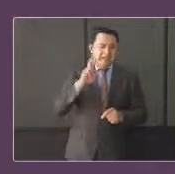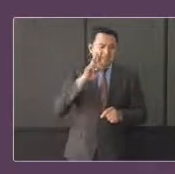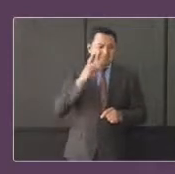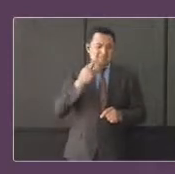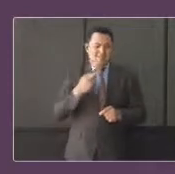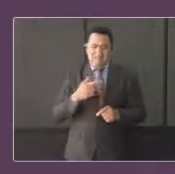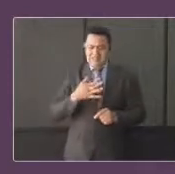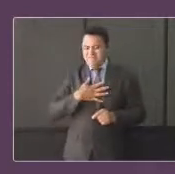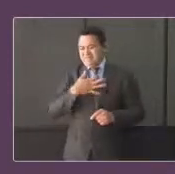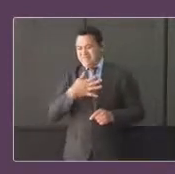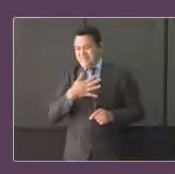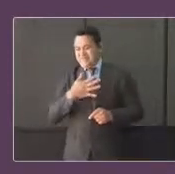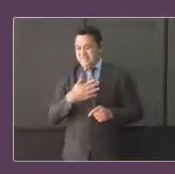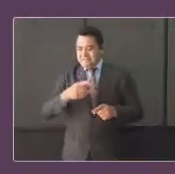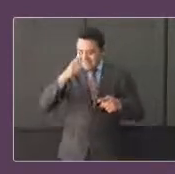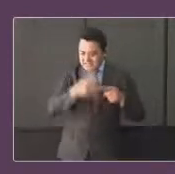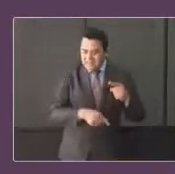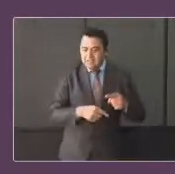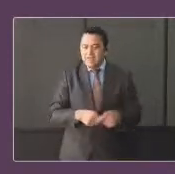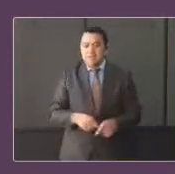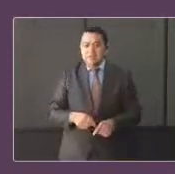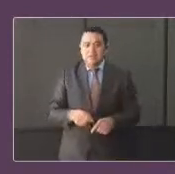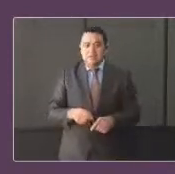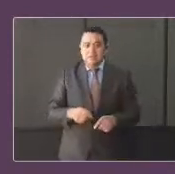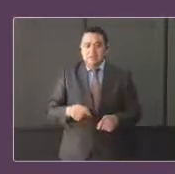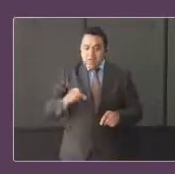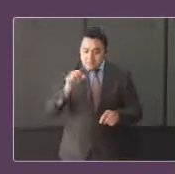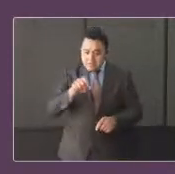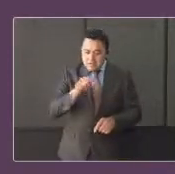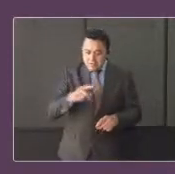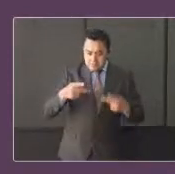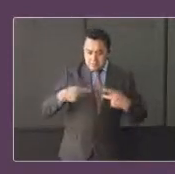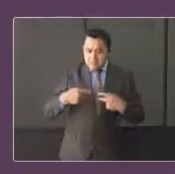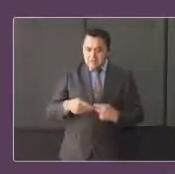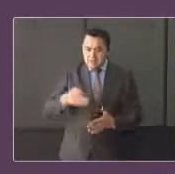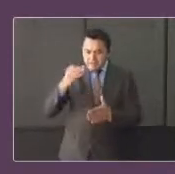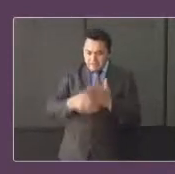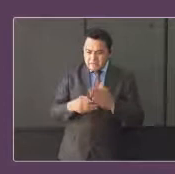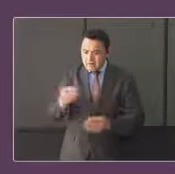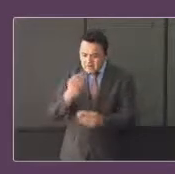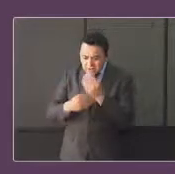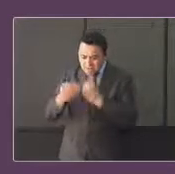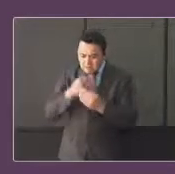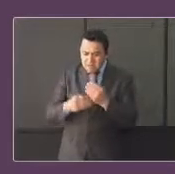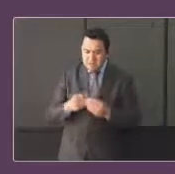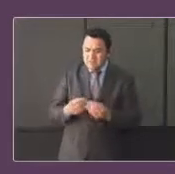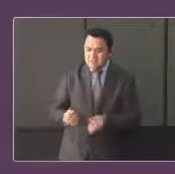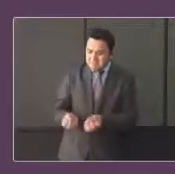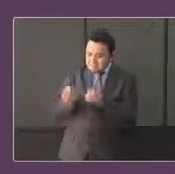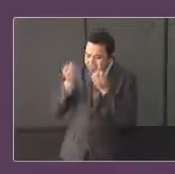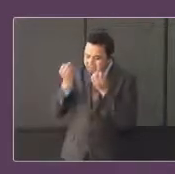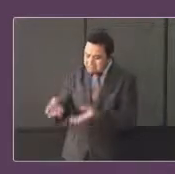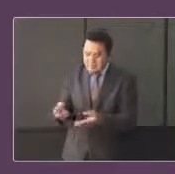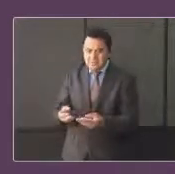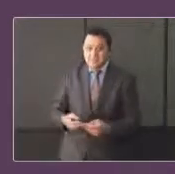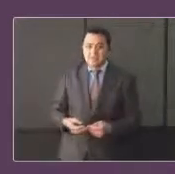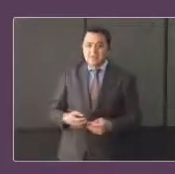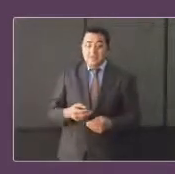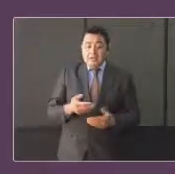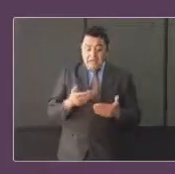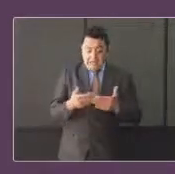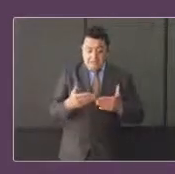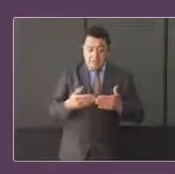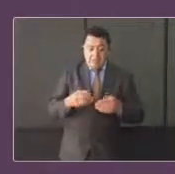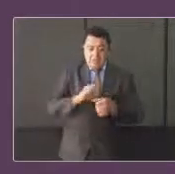preventing xenophobia and also the lack of access to food, which is the main impact